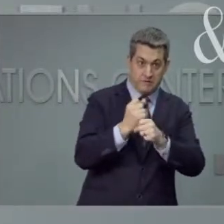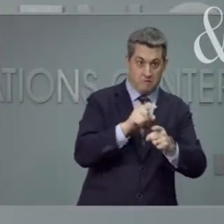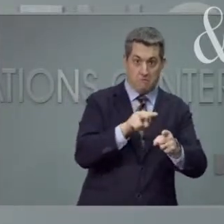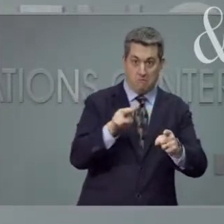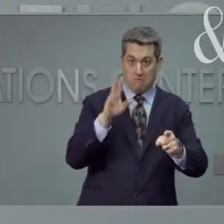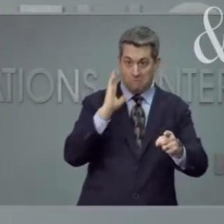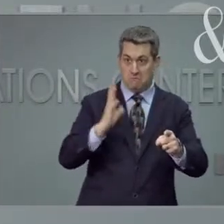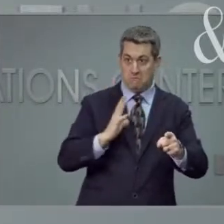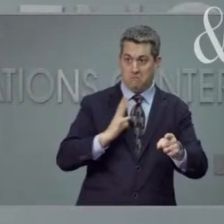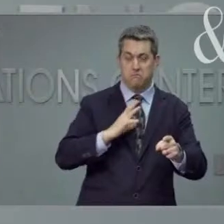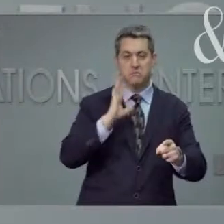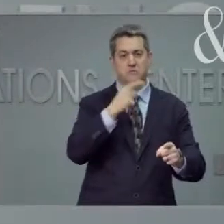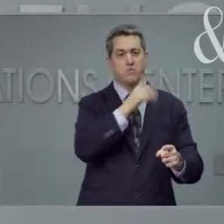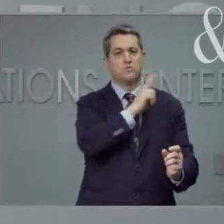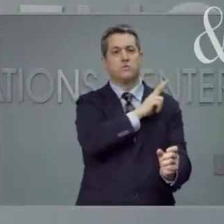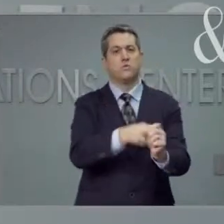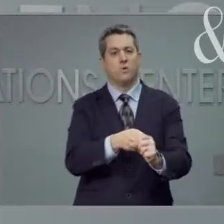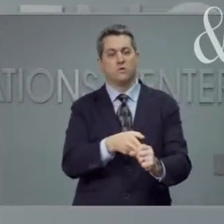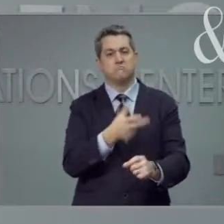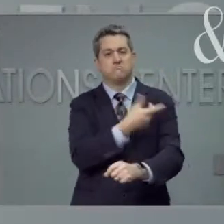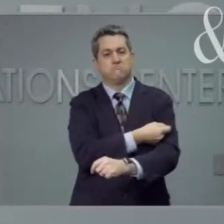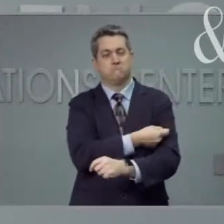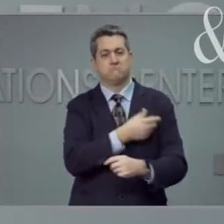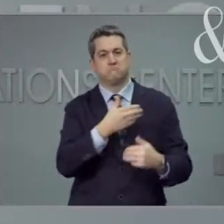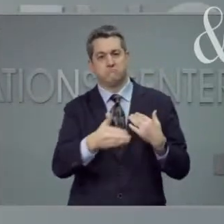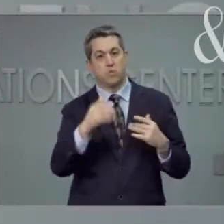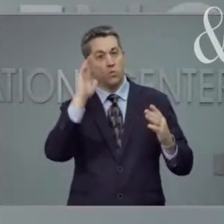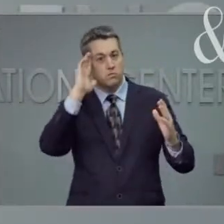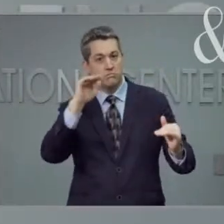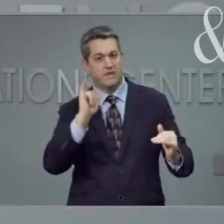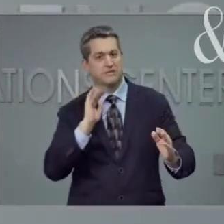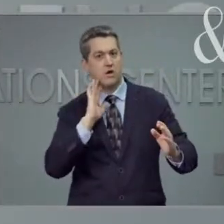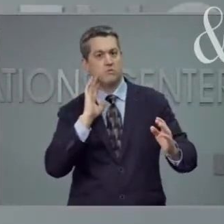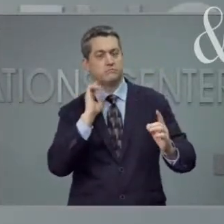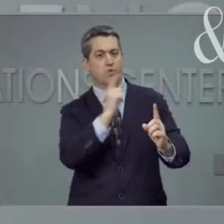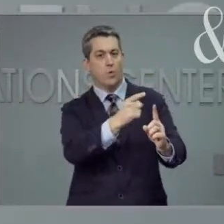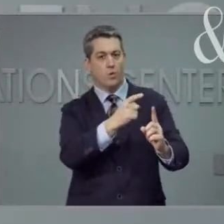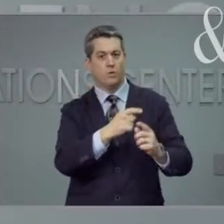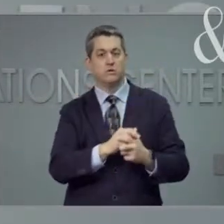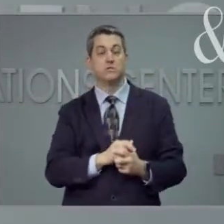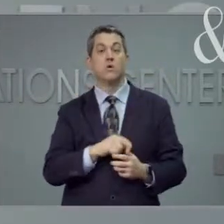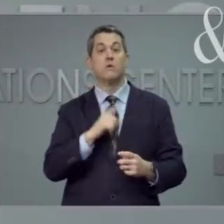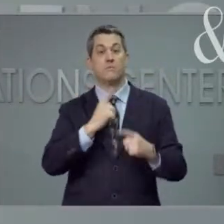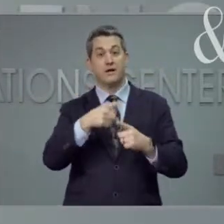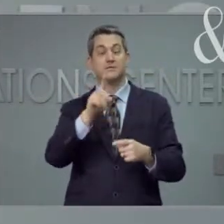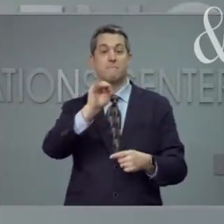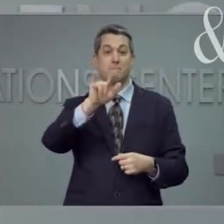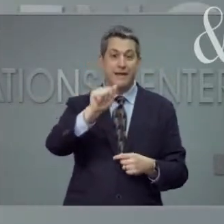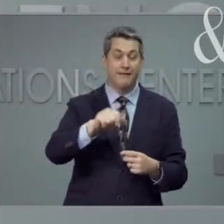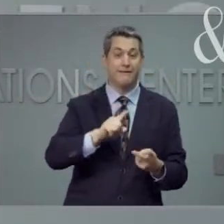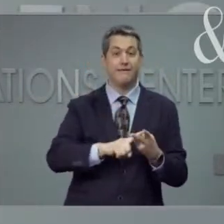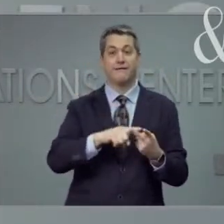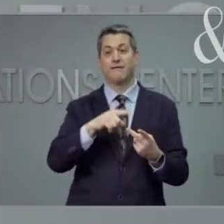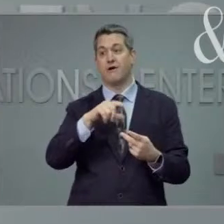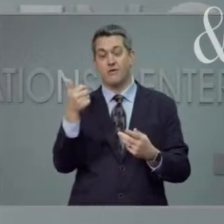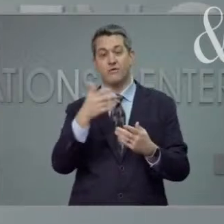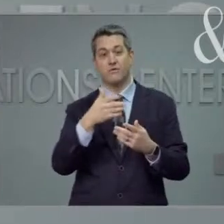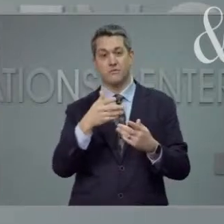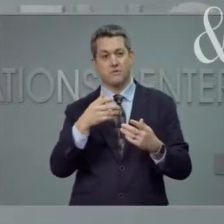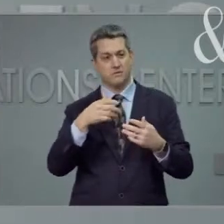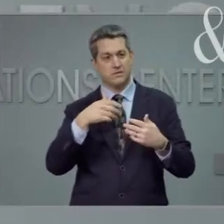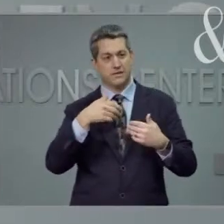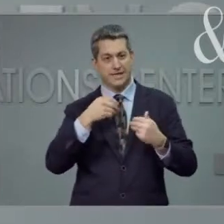us and our partners in the media to be able to continue to share these messages. But importantly, to work with